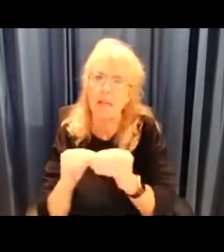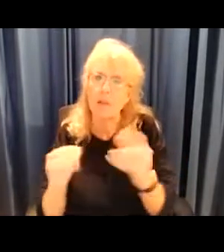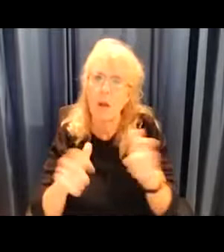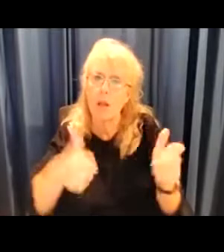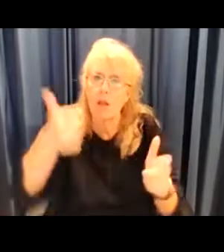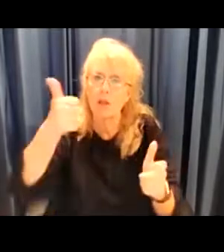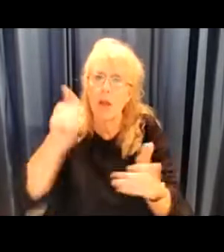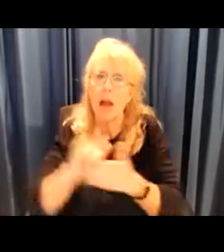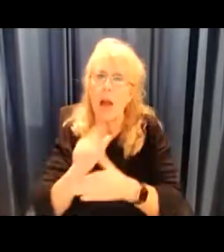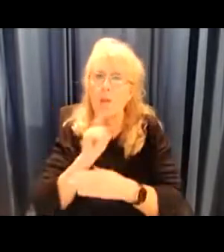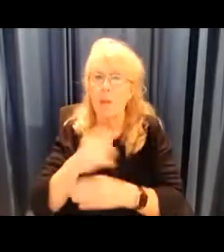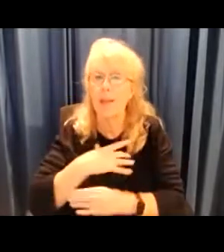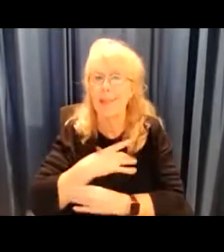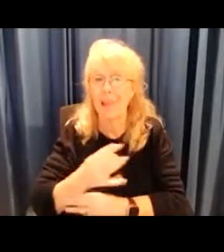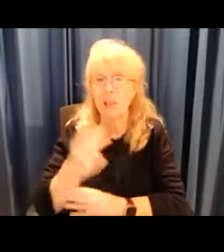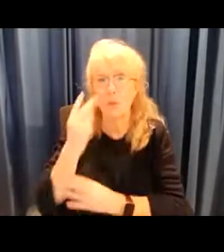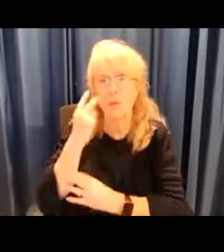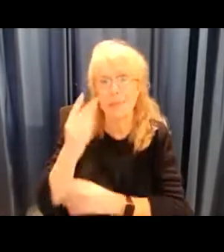really like to see the county